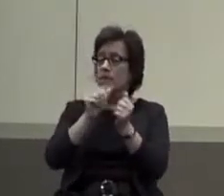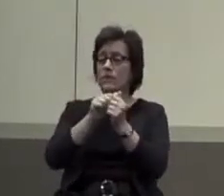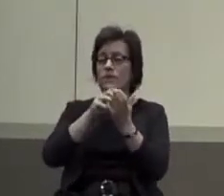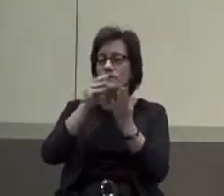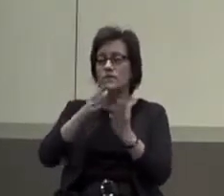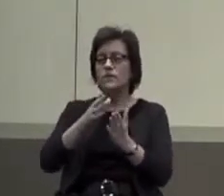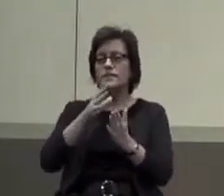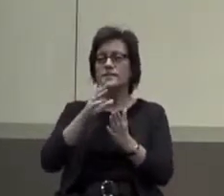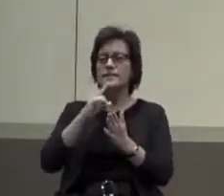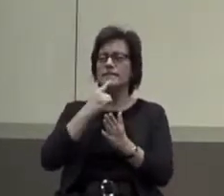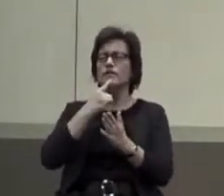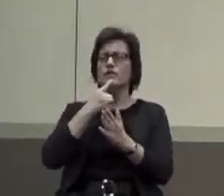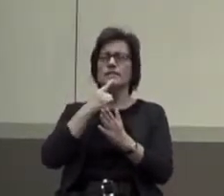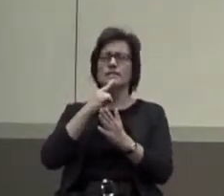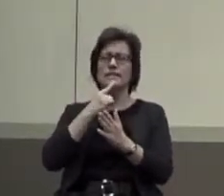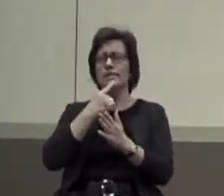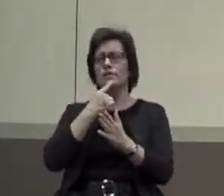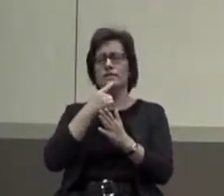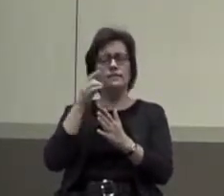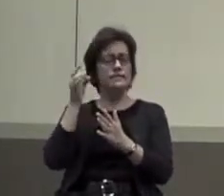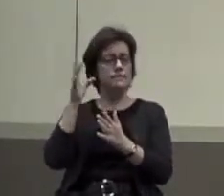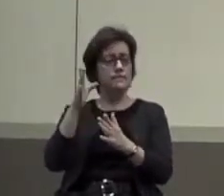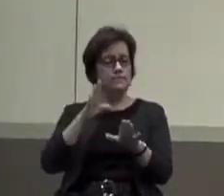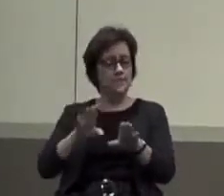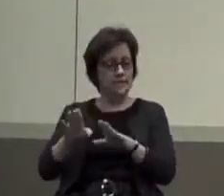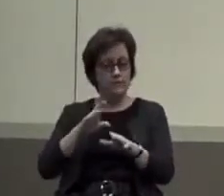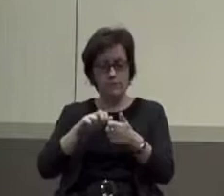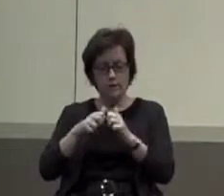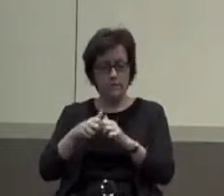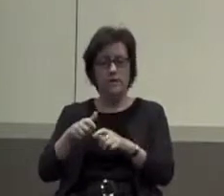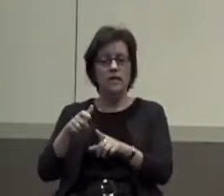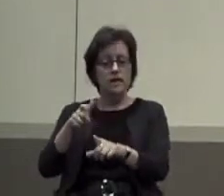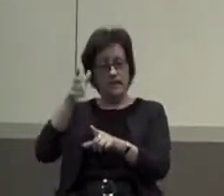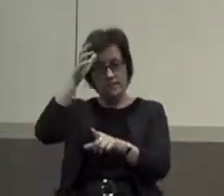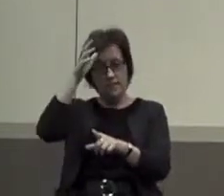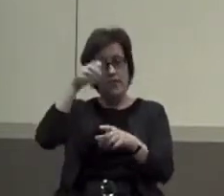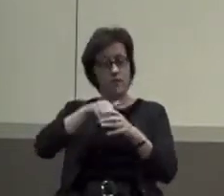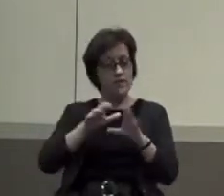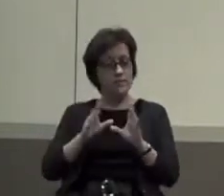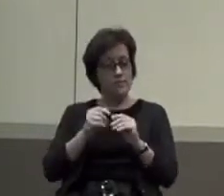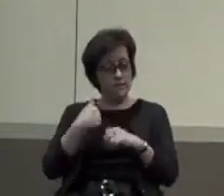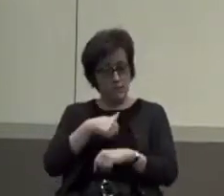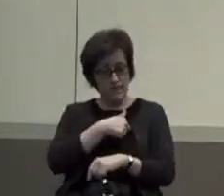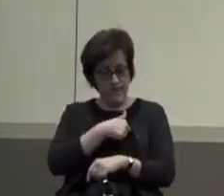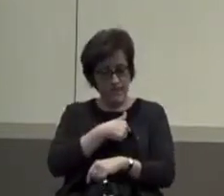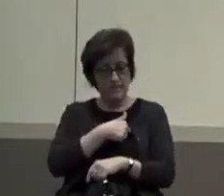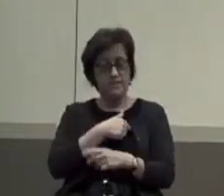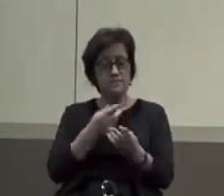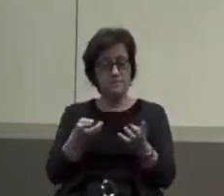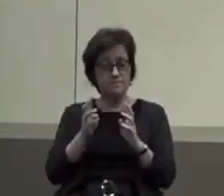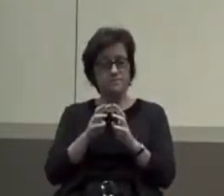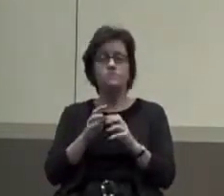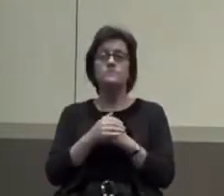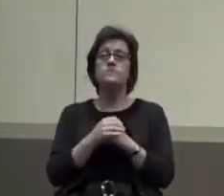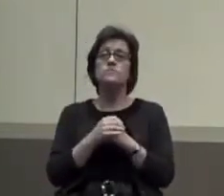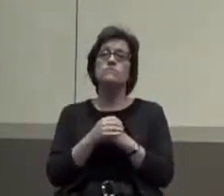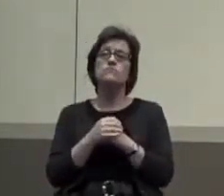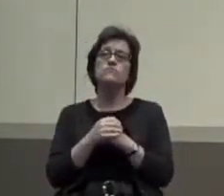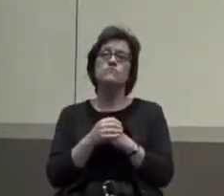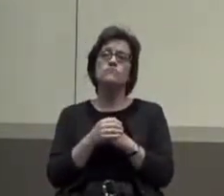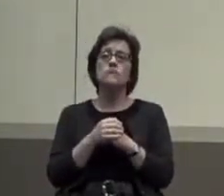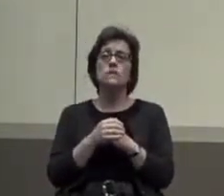behavior problems. And his dad was in the meeting with us. And he was like,